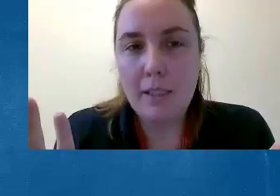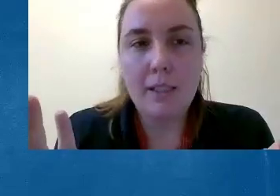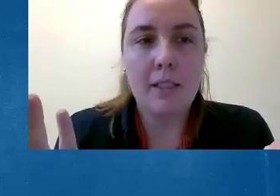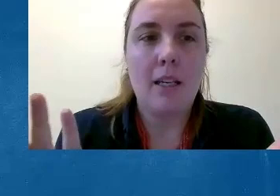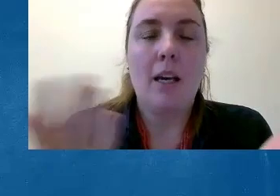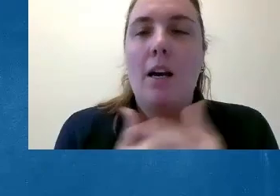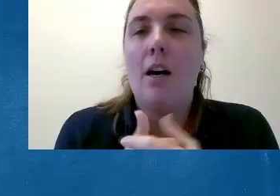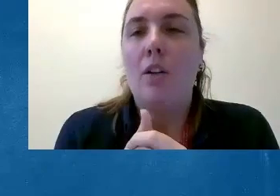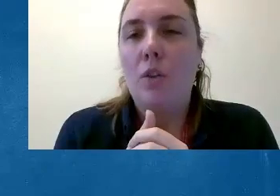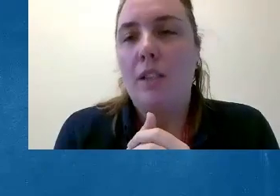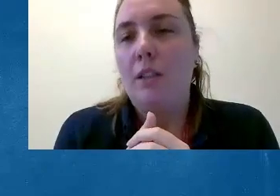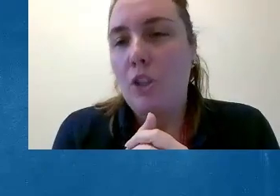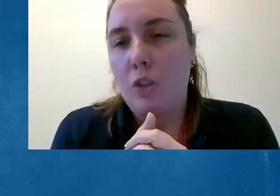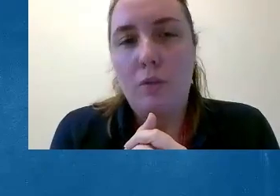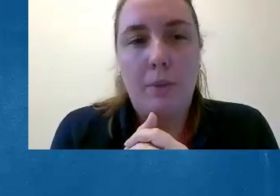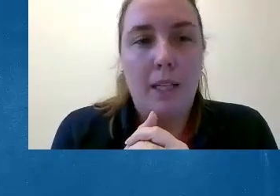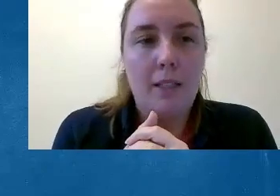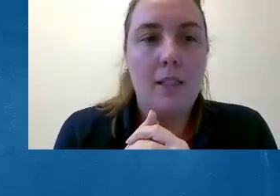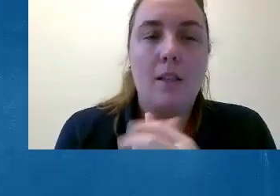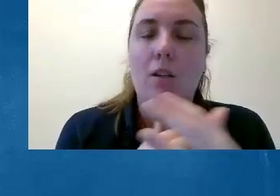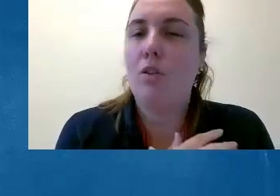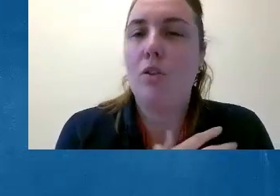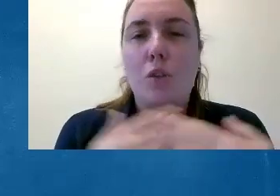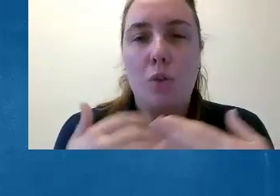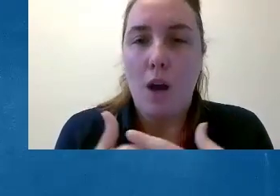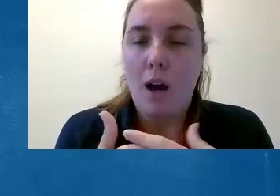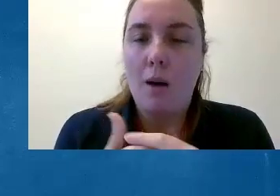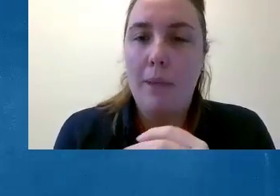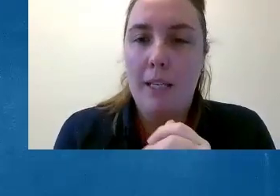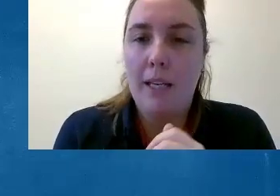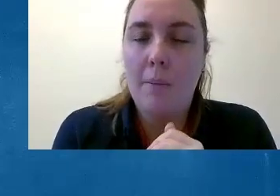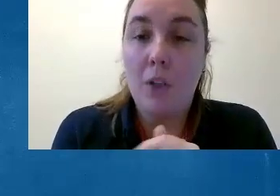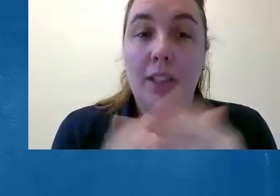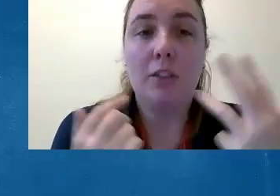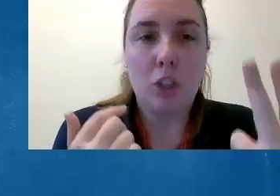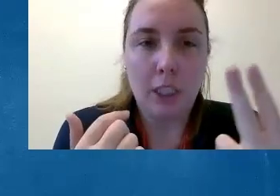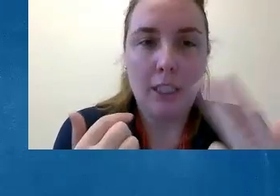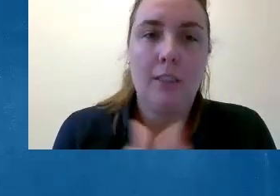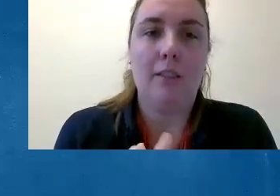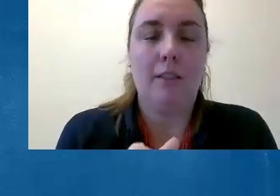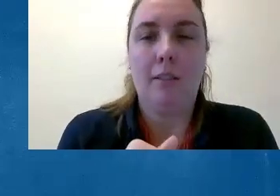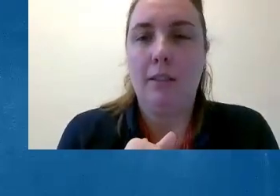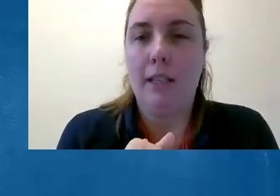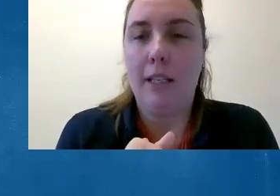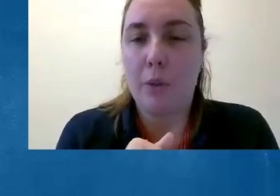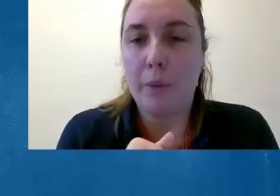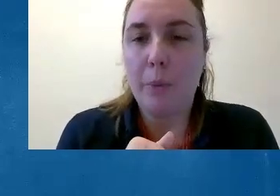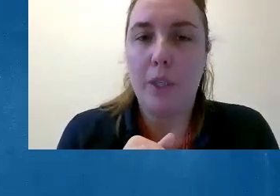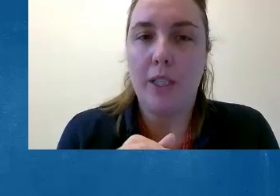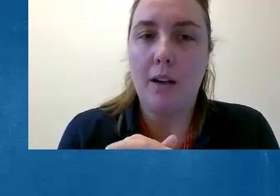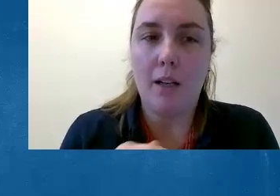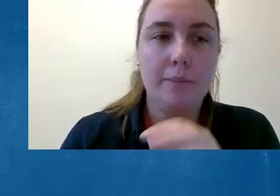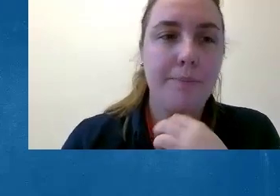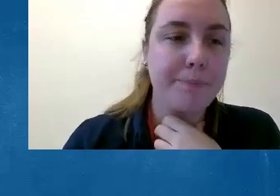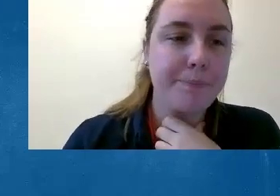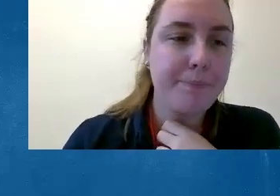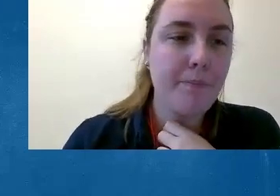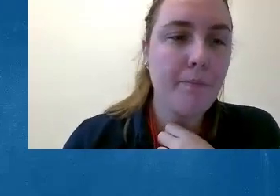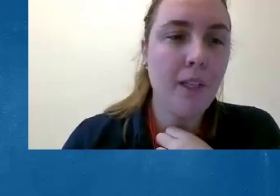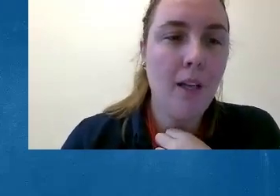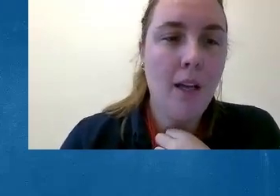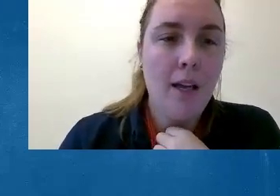additional domains, those additional domains should not be among the 3 that you're reporting